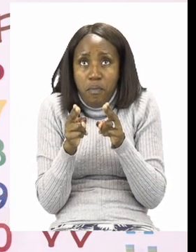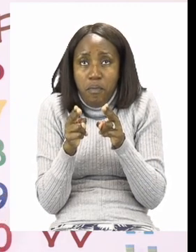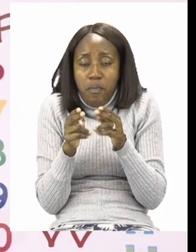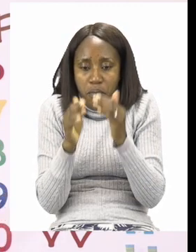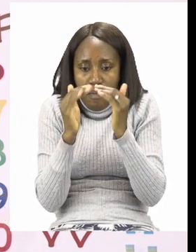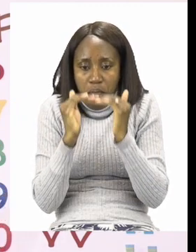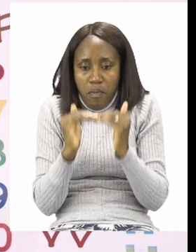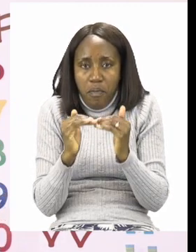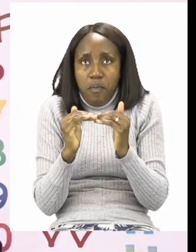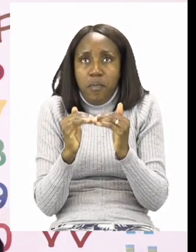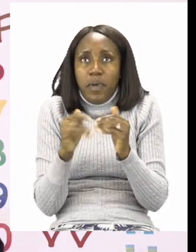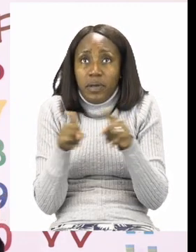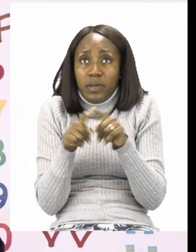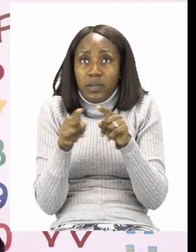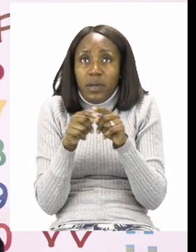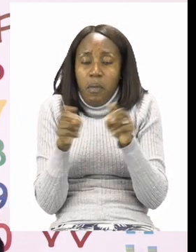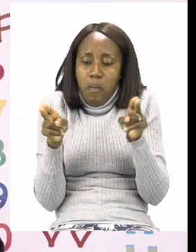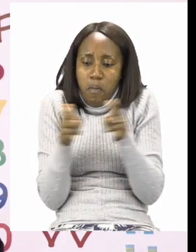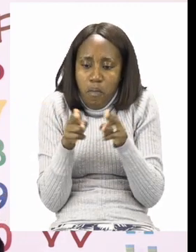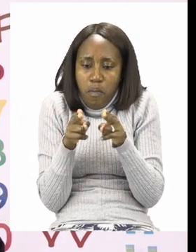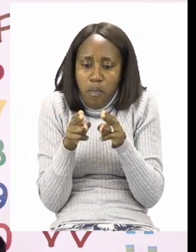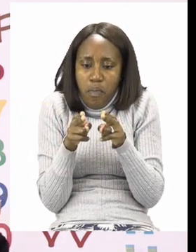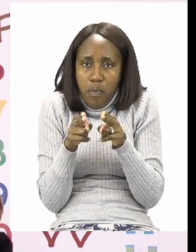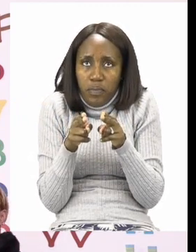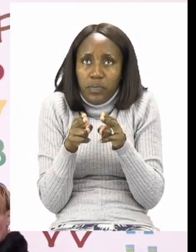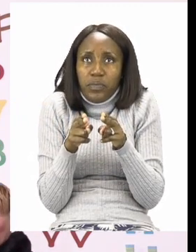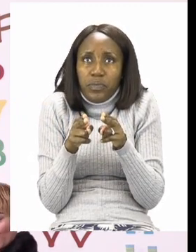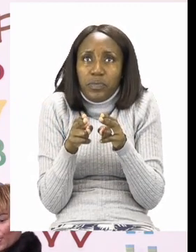The second one is don't.